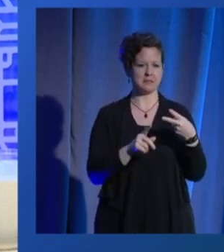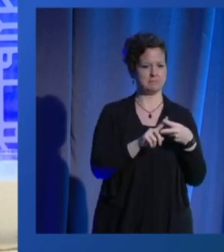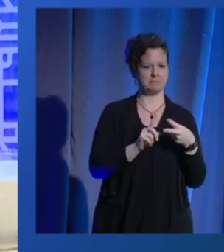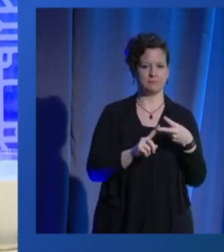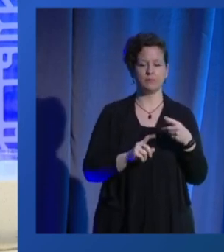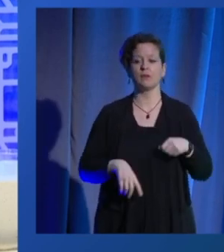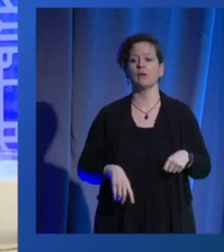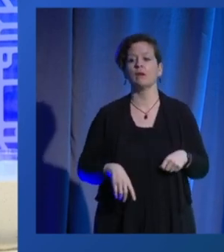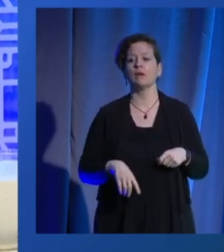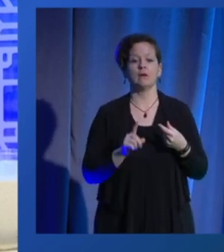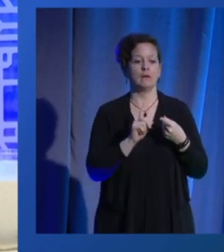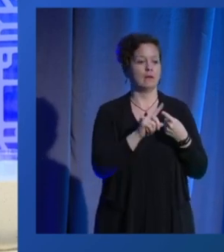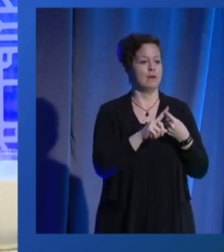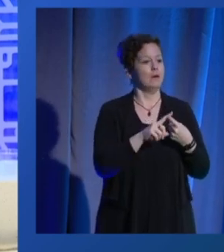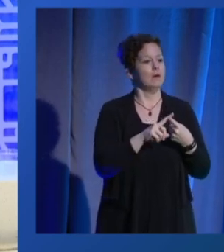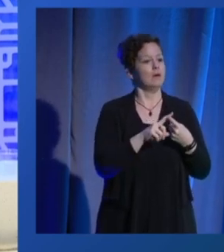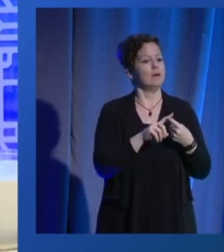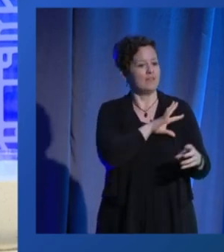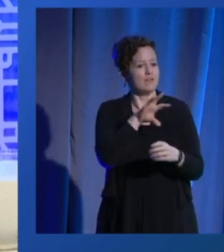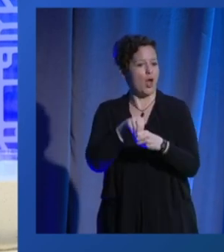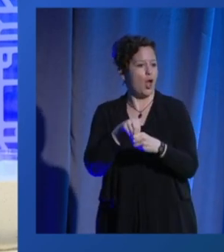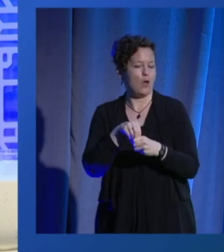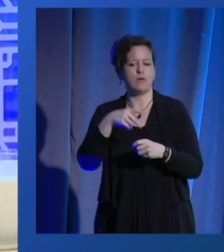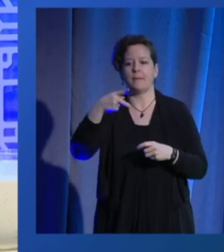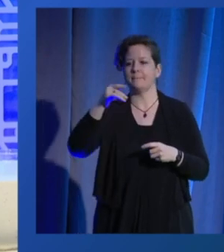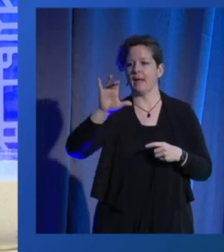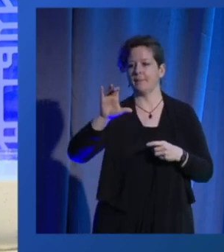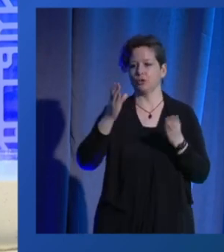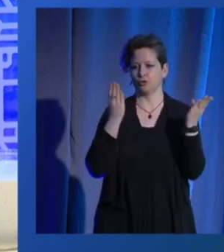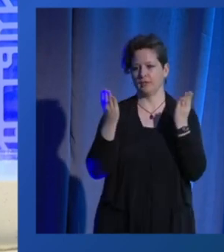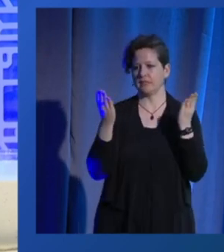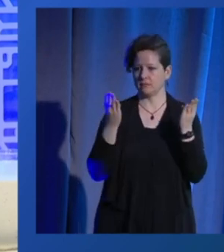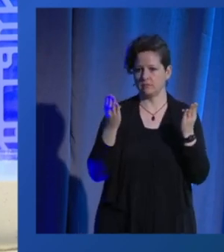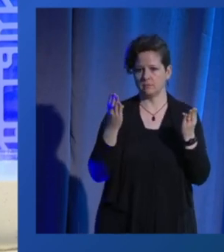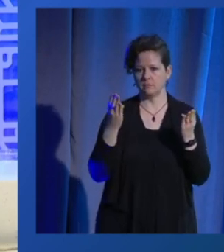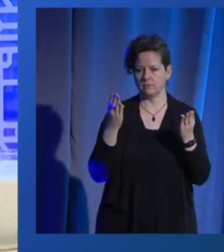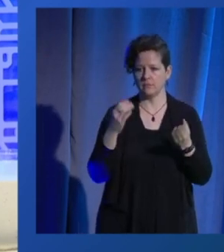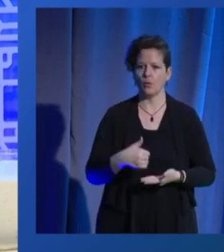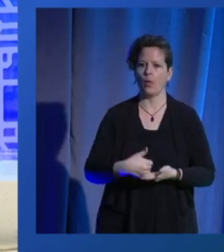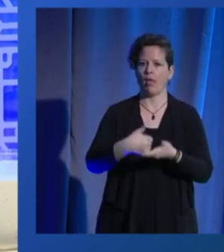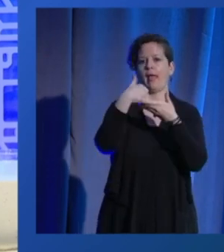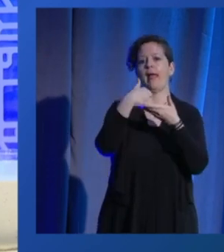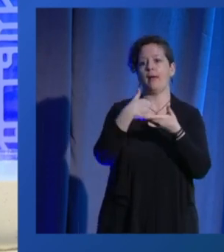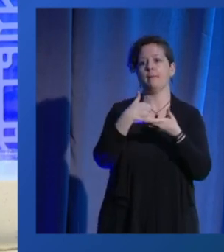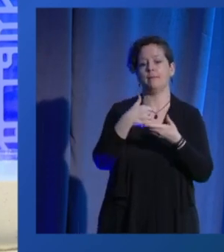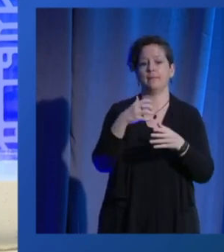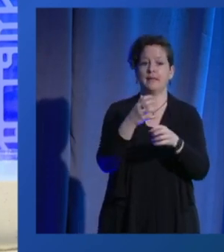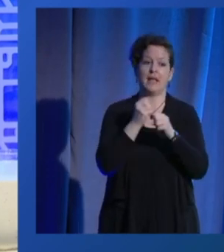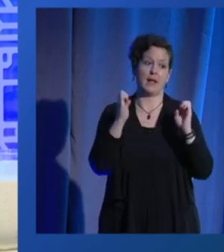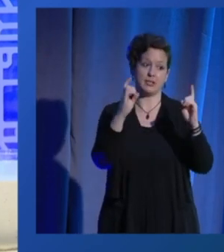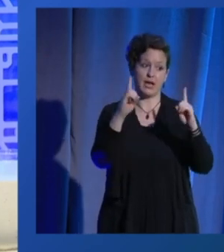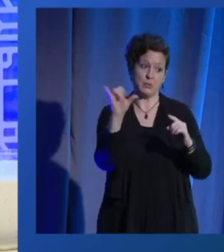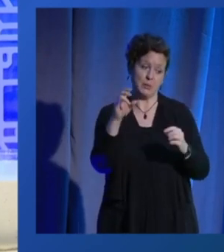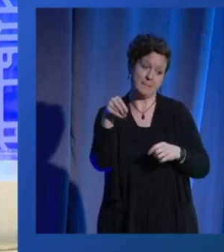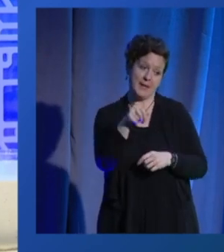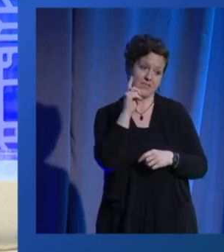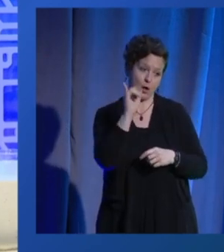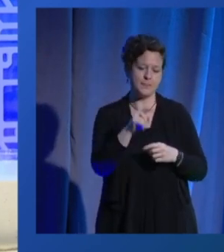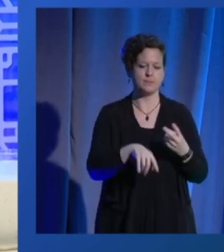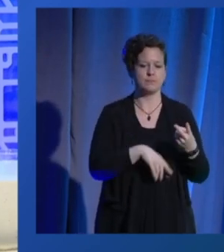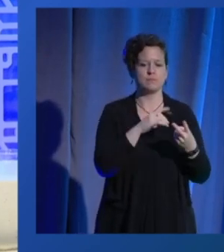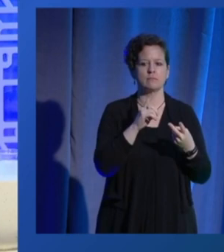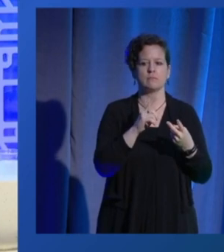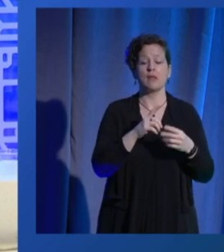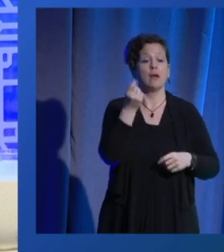um take up some public service and especially if you can use that as a path for getting your education uh all the degrees I've